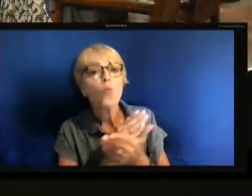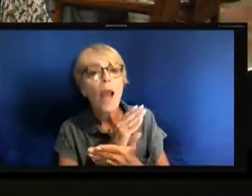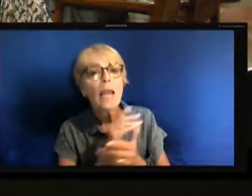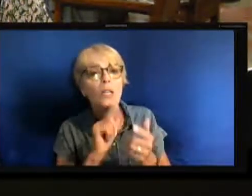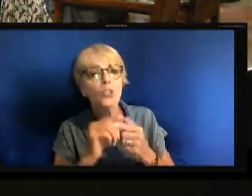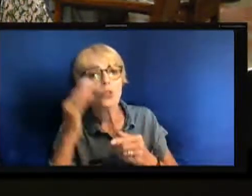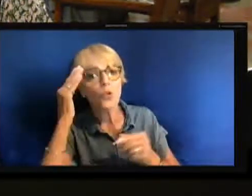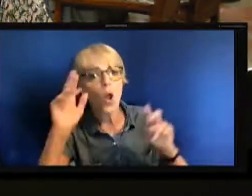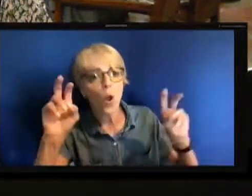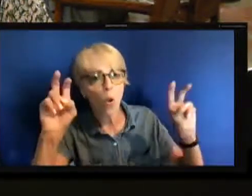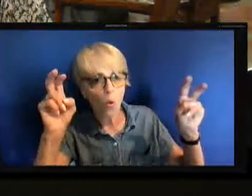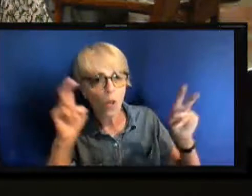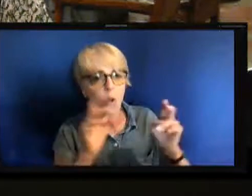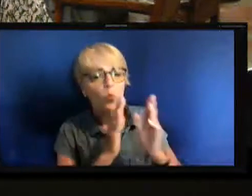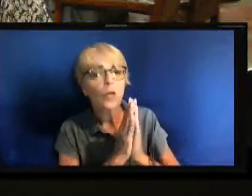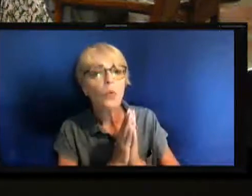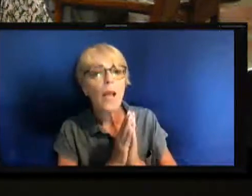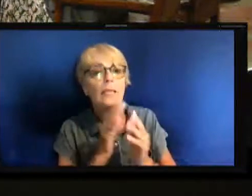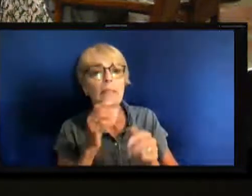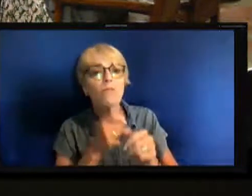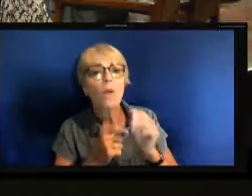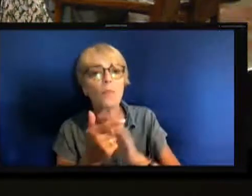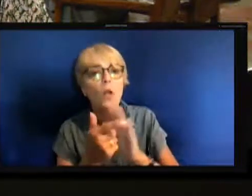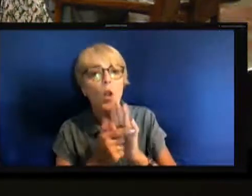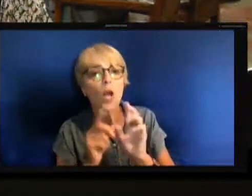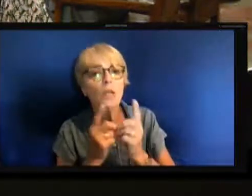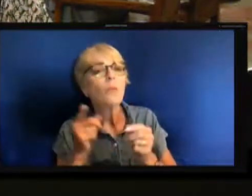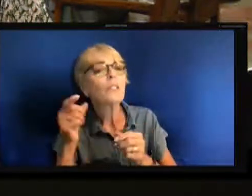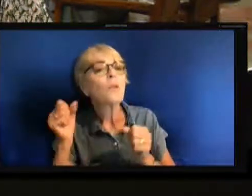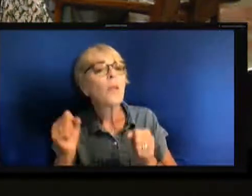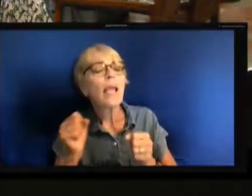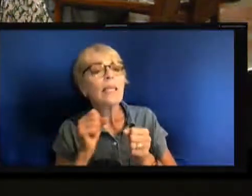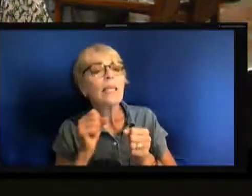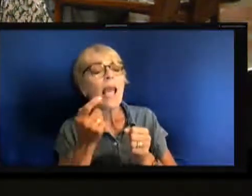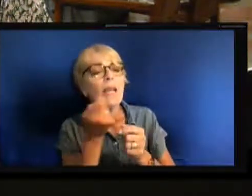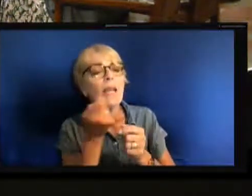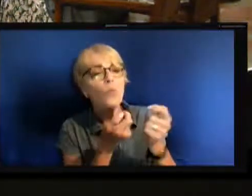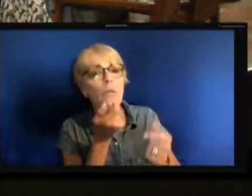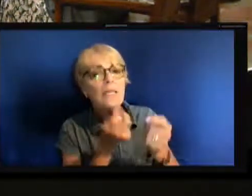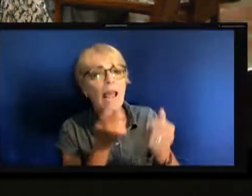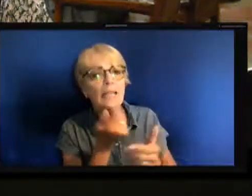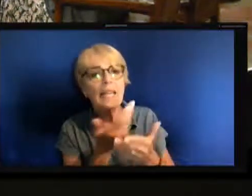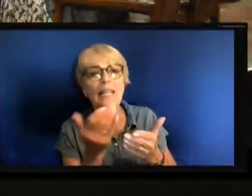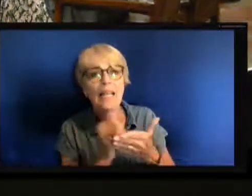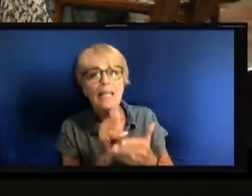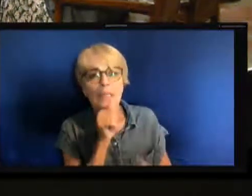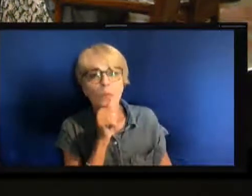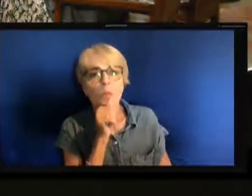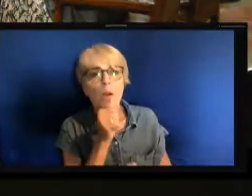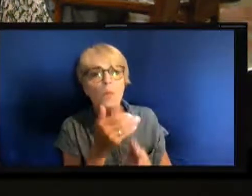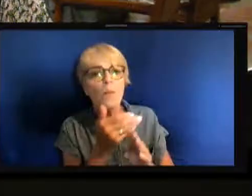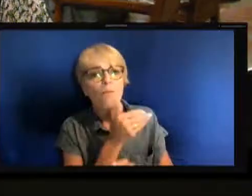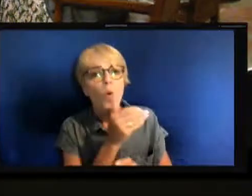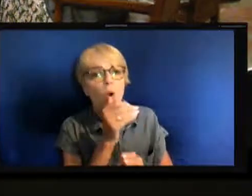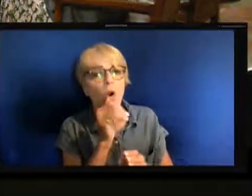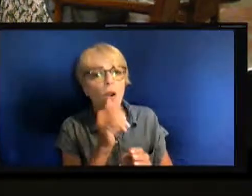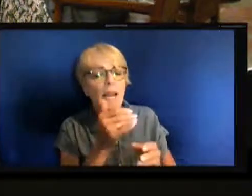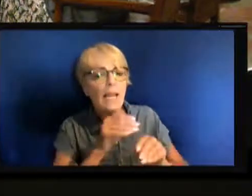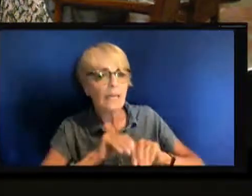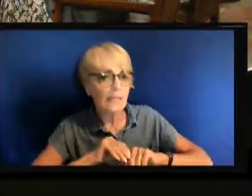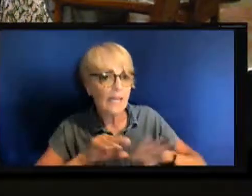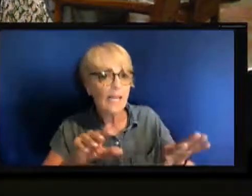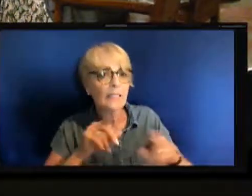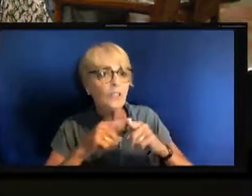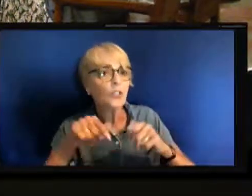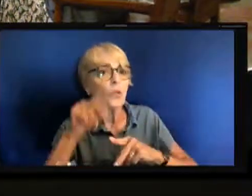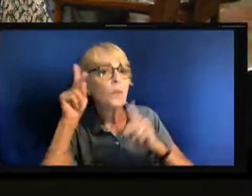they can that's then how the redact. public- They can redact anything that would be proprietary before they give it to the public. And that happens quite often.